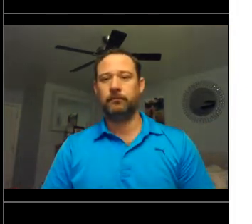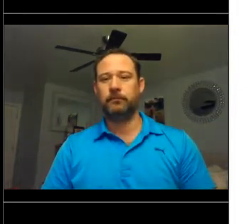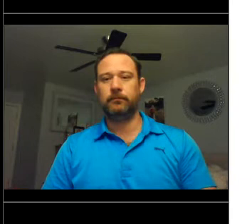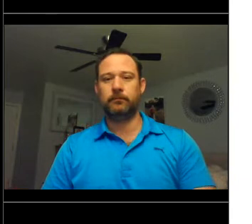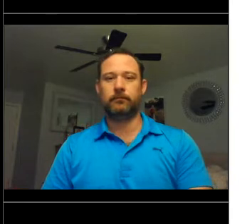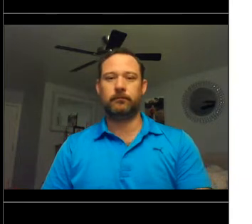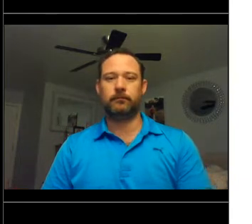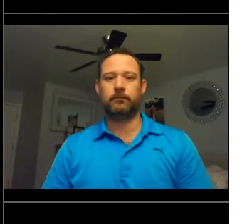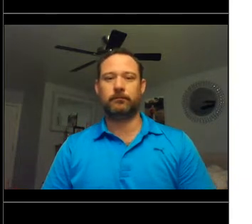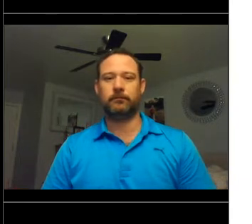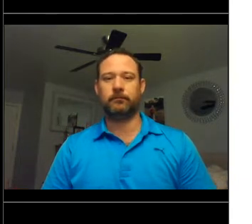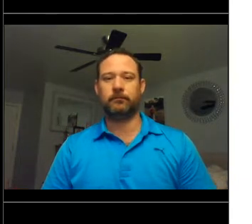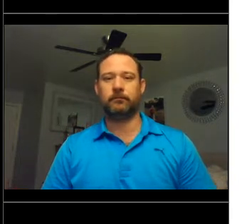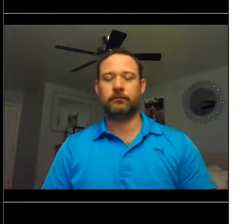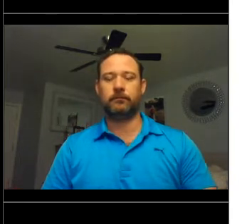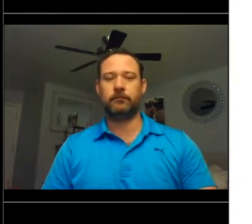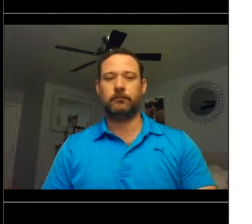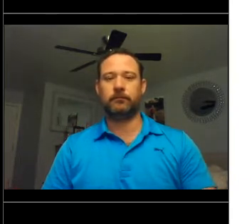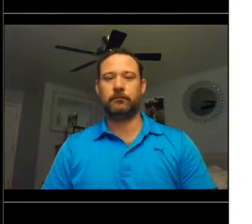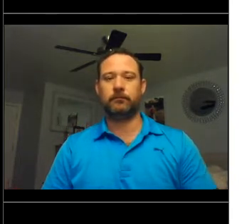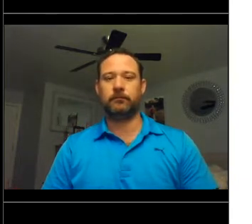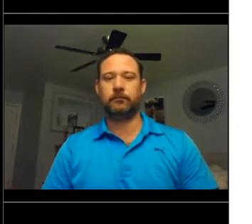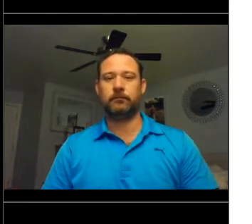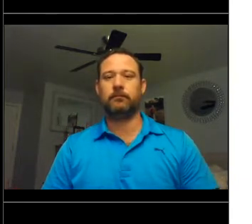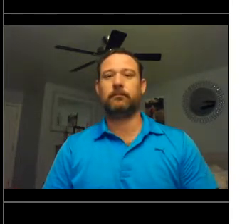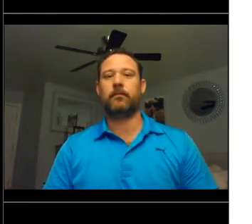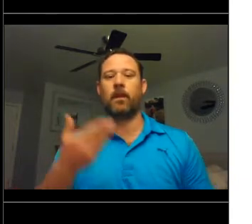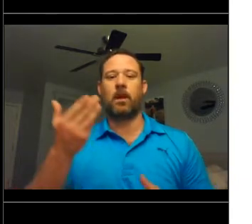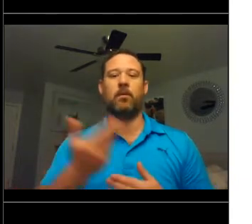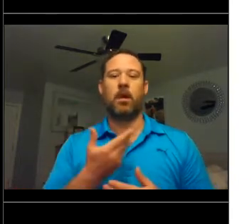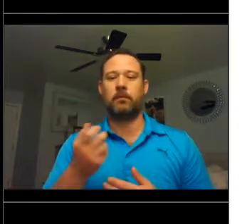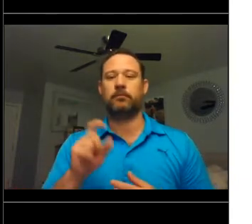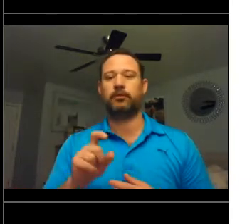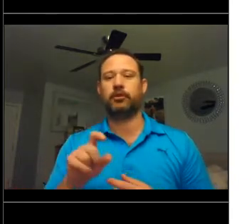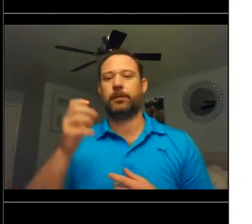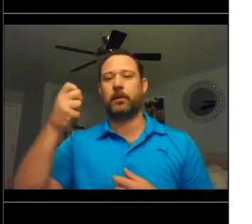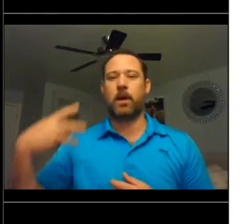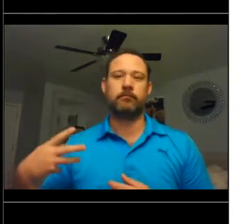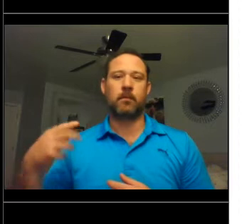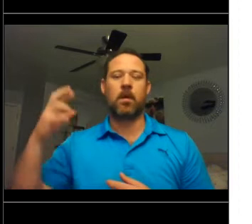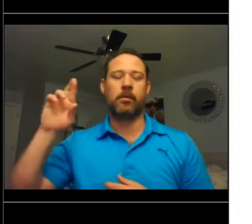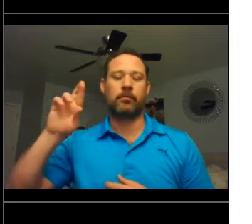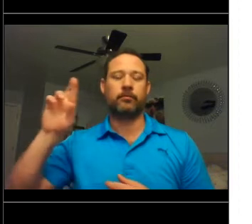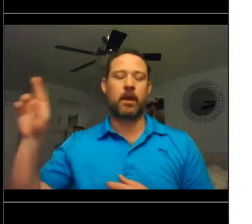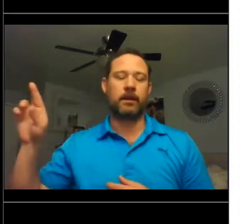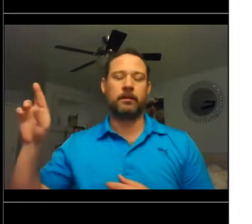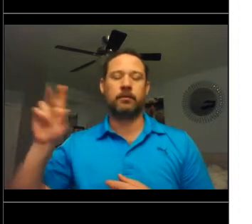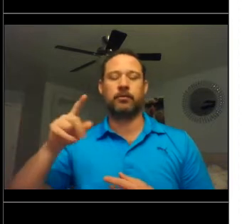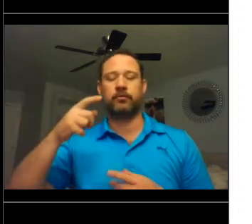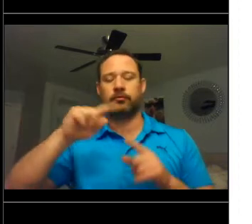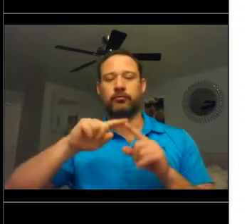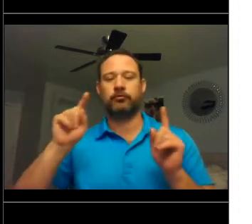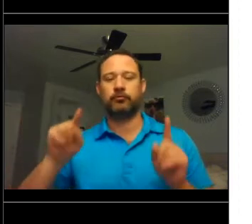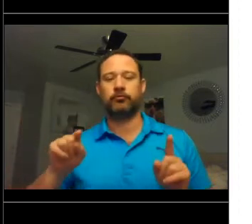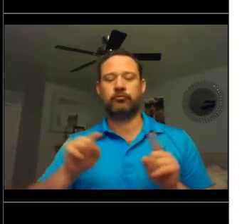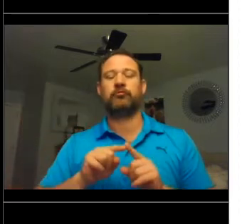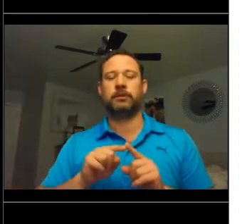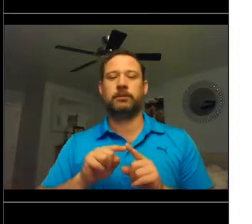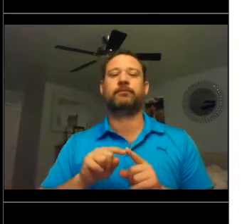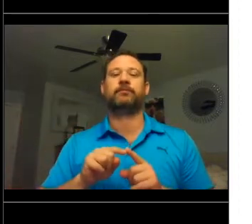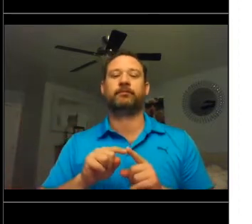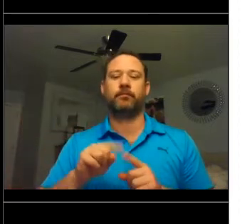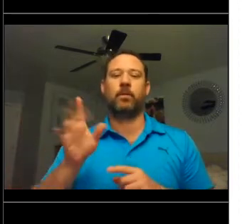Yeah, no problem, Sequoia. Welcome, everybody. So there should be a webinar panel on the right-hand side of your screen. There you